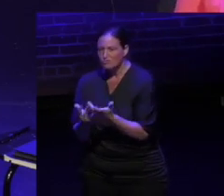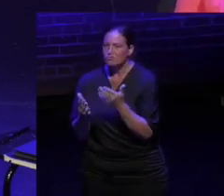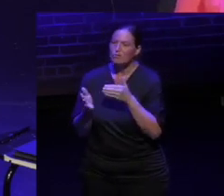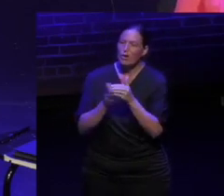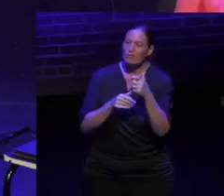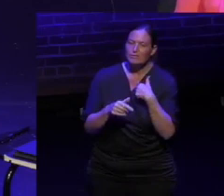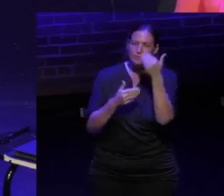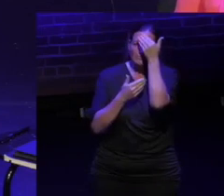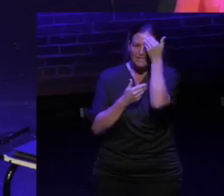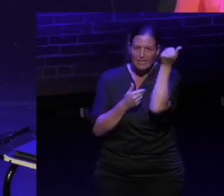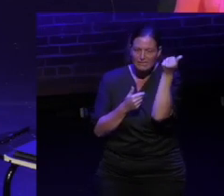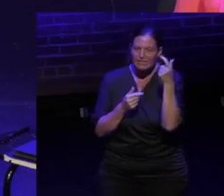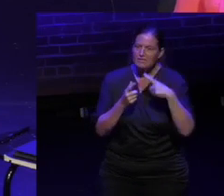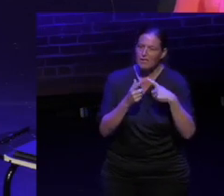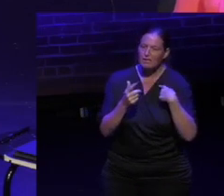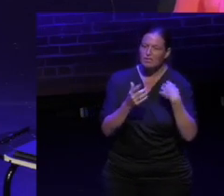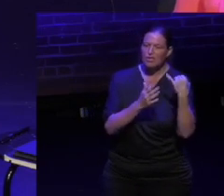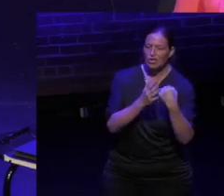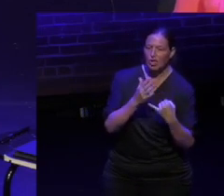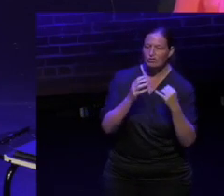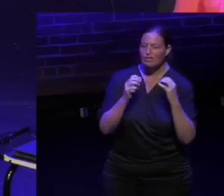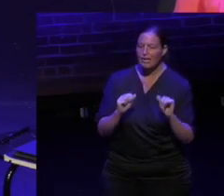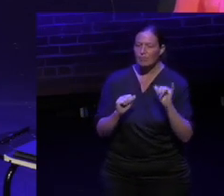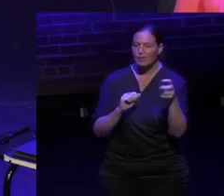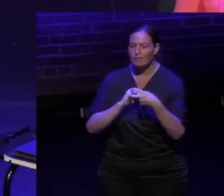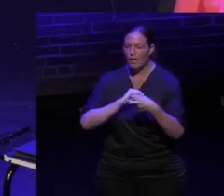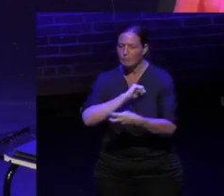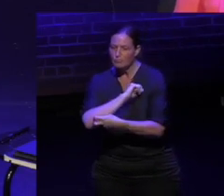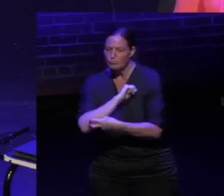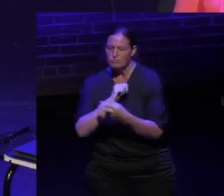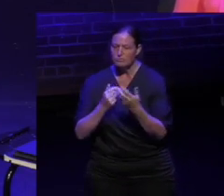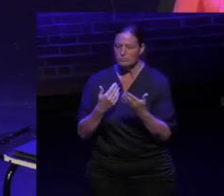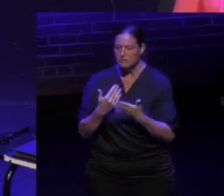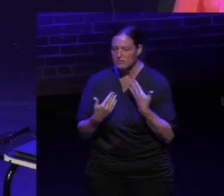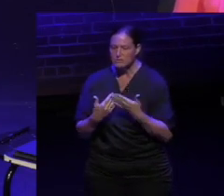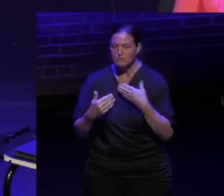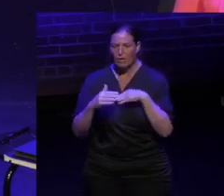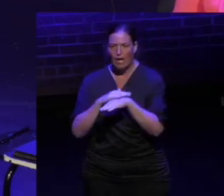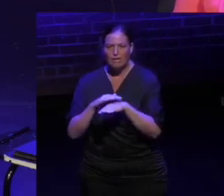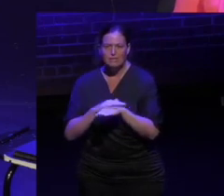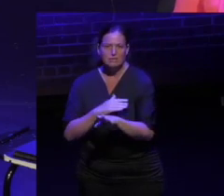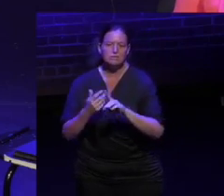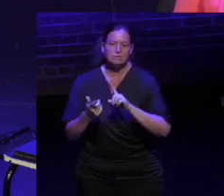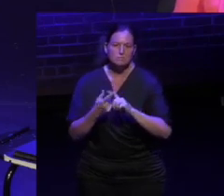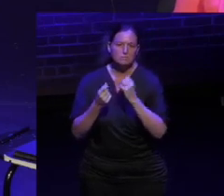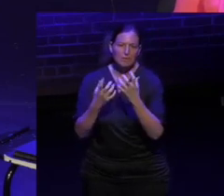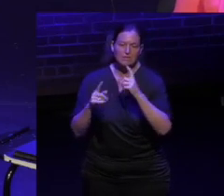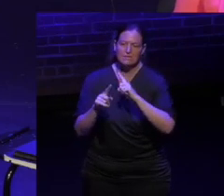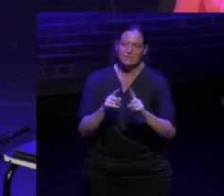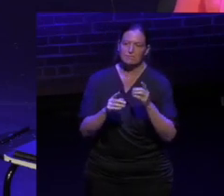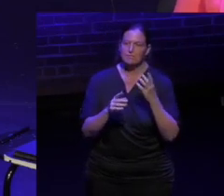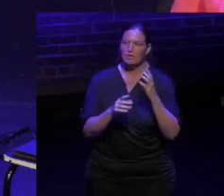forget that the arts can be a bridge and an opening for so many other sectors, so many other disciplines